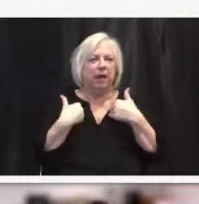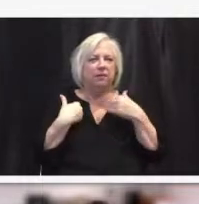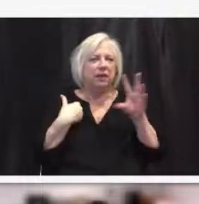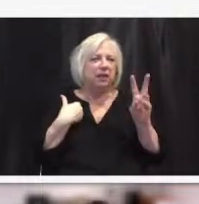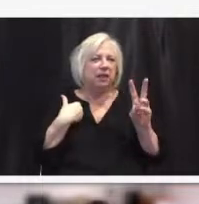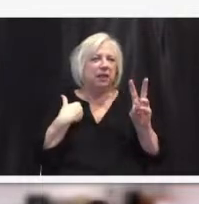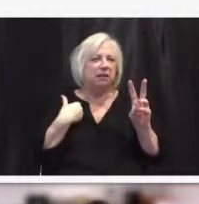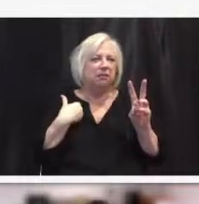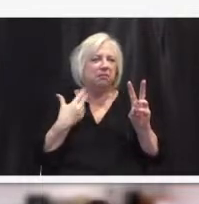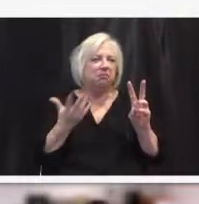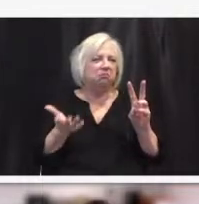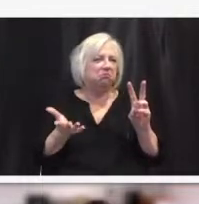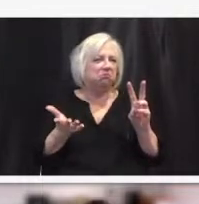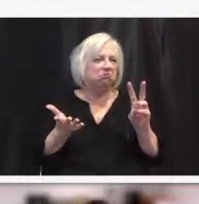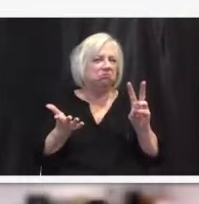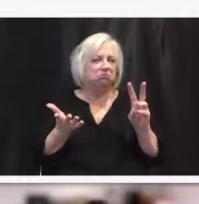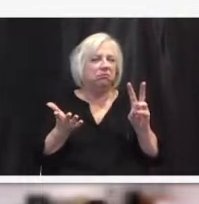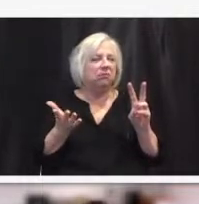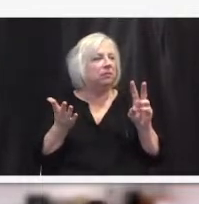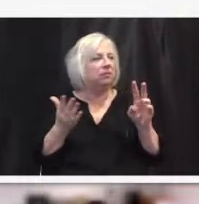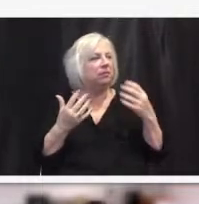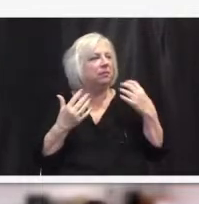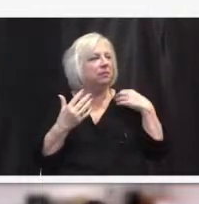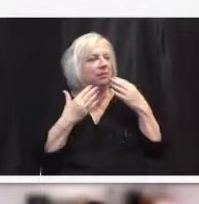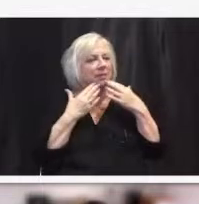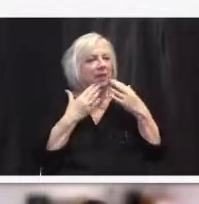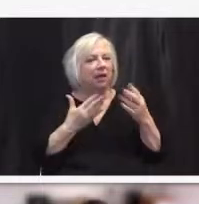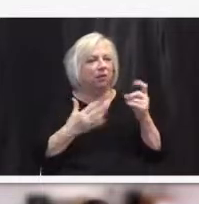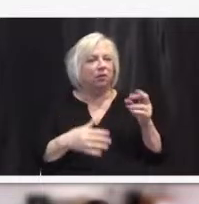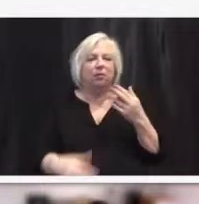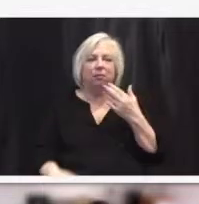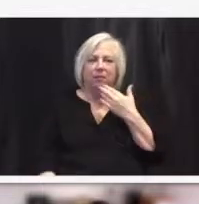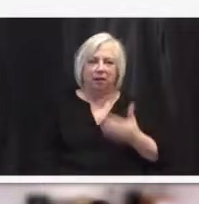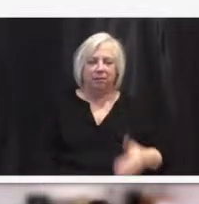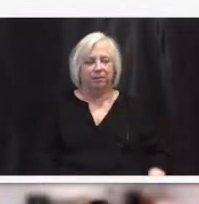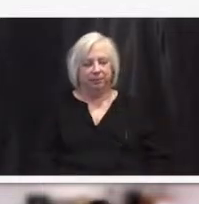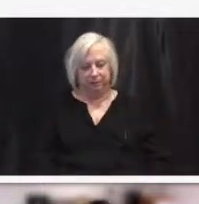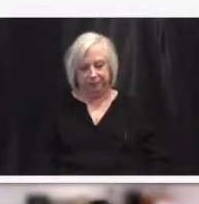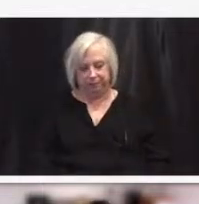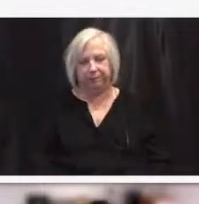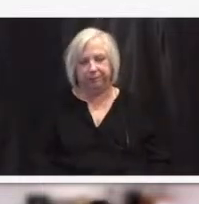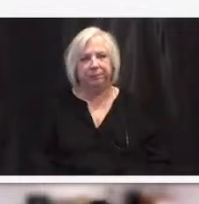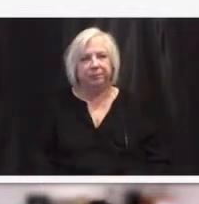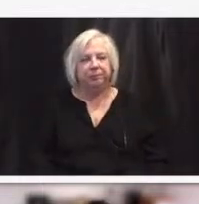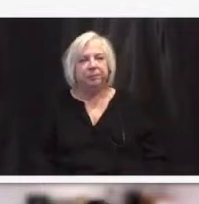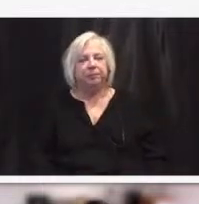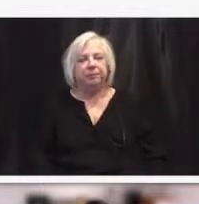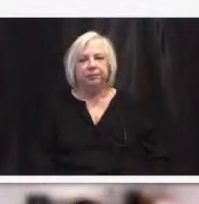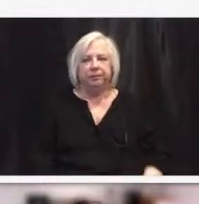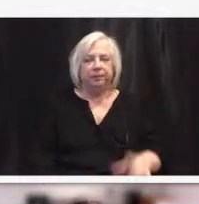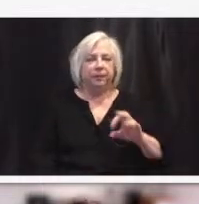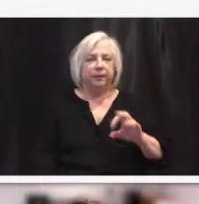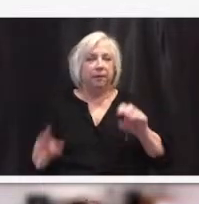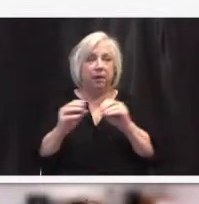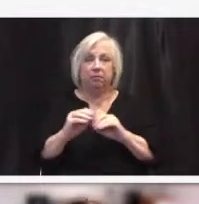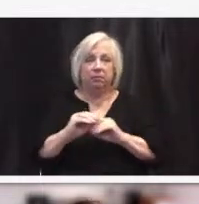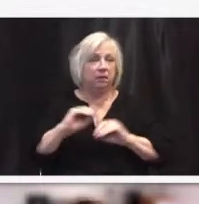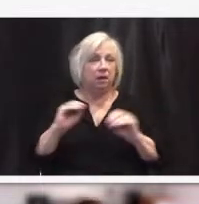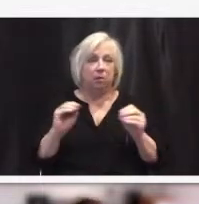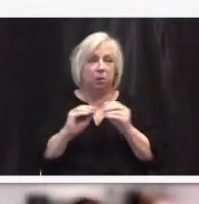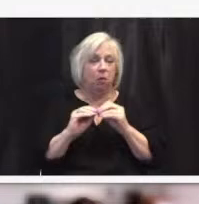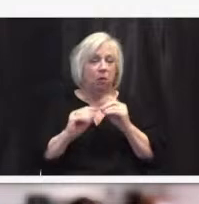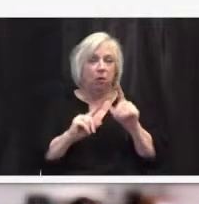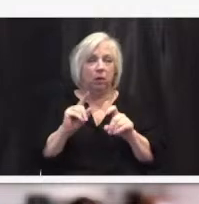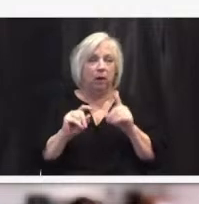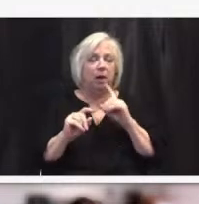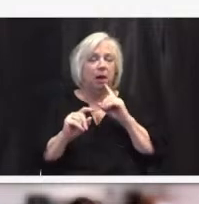6. Thank you, sir. Thank you. All right, if there are not any more questions, I